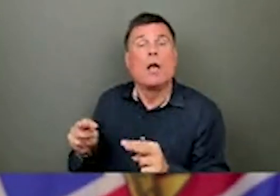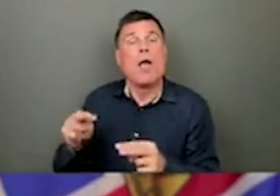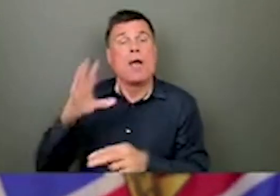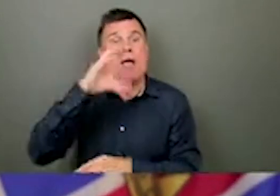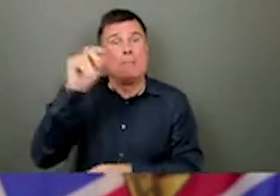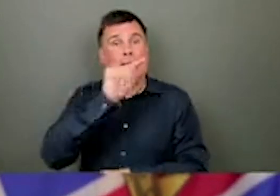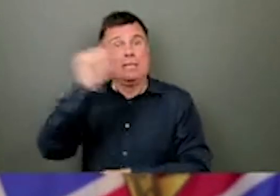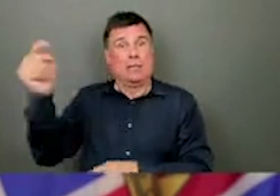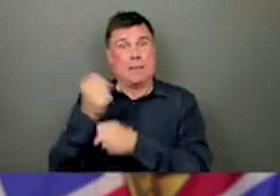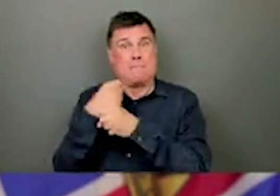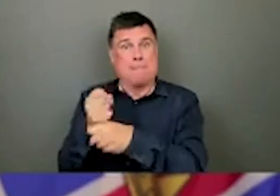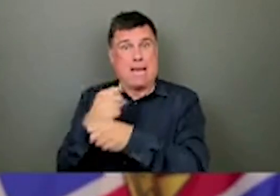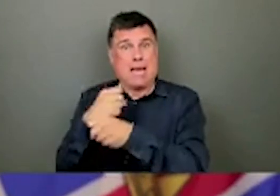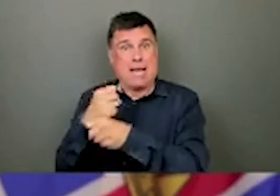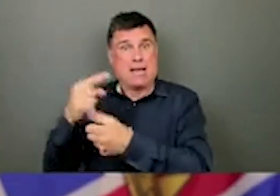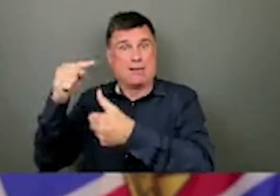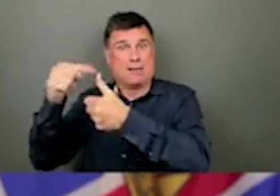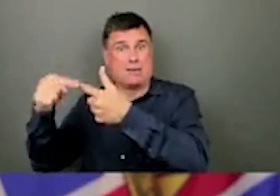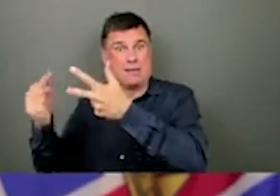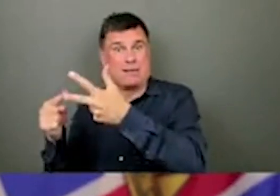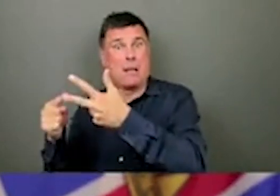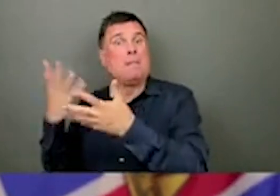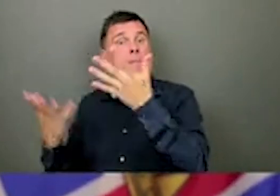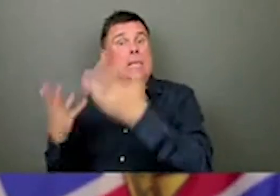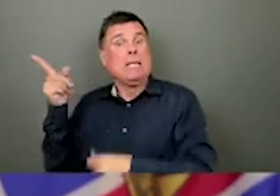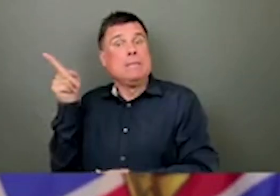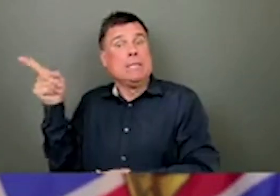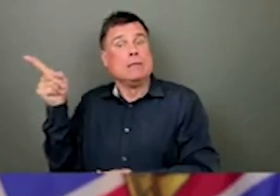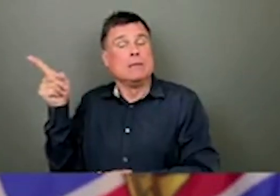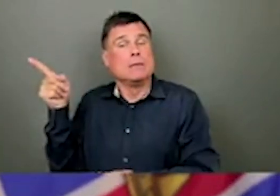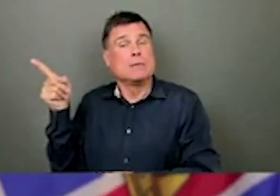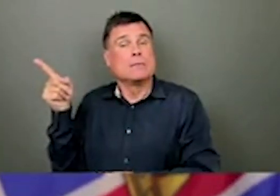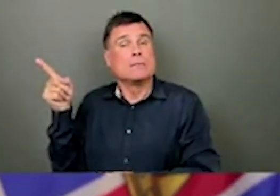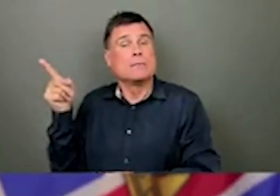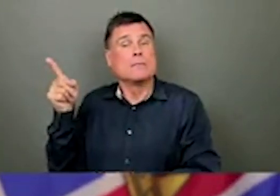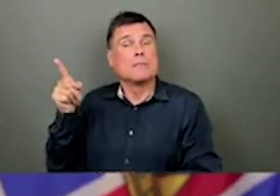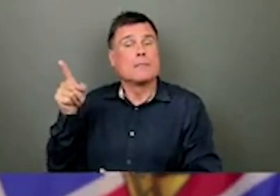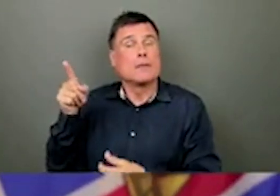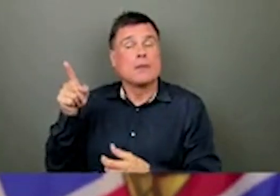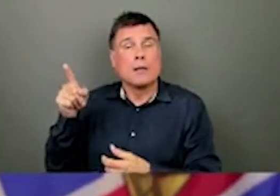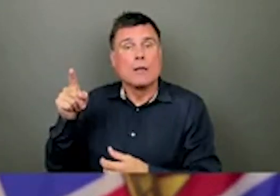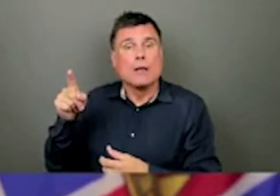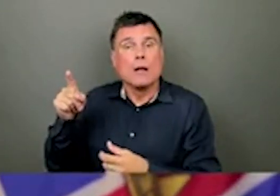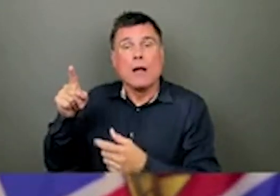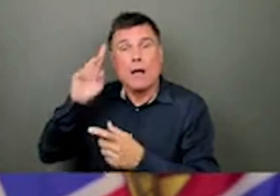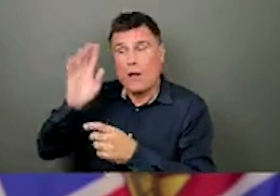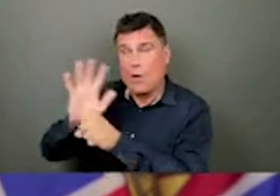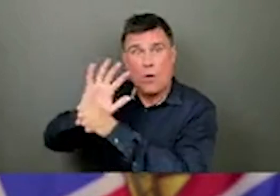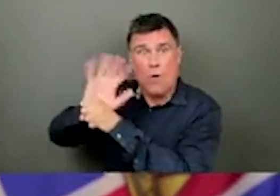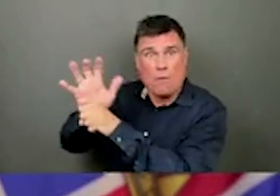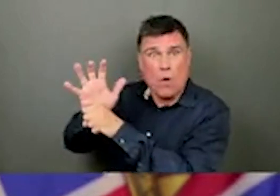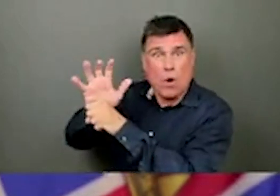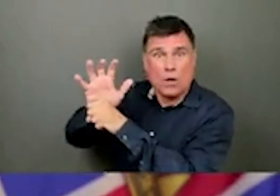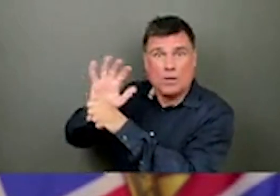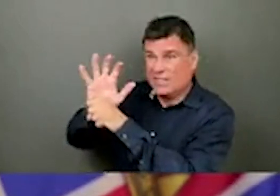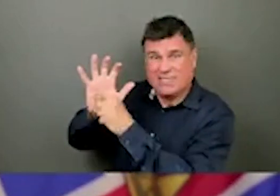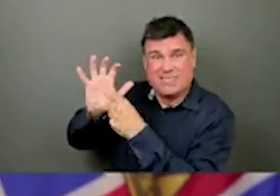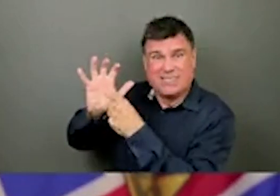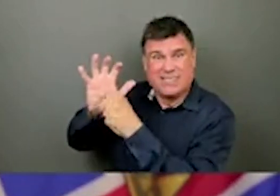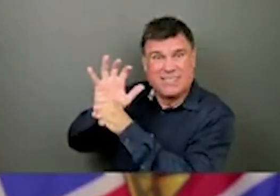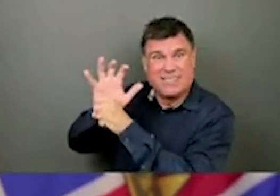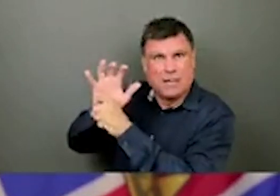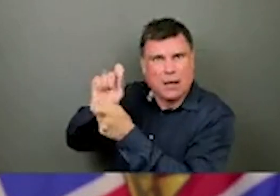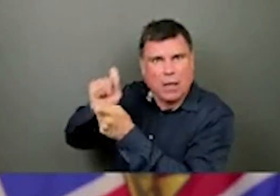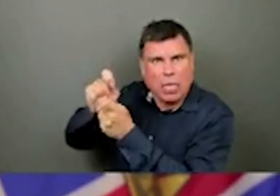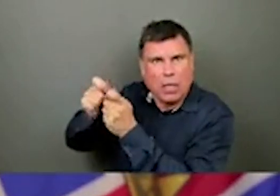closely match what we're seeing in terms of circulating strains. So this would be similar to what we do for influenza strains that change.